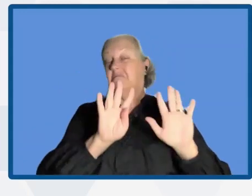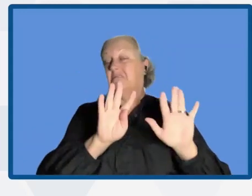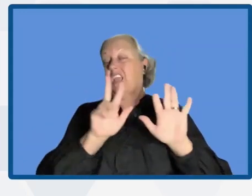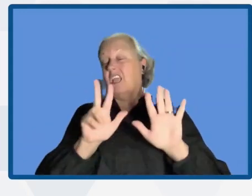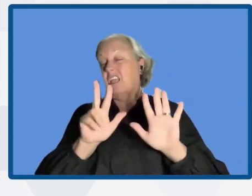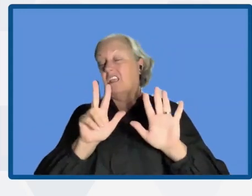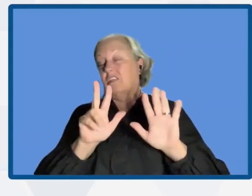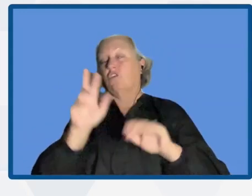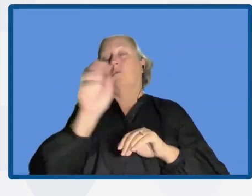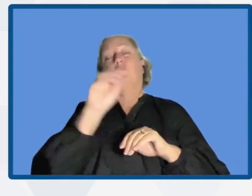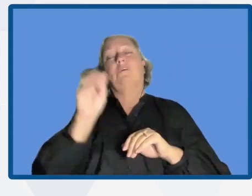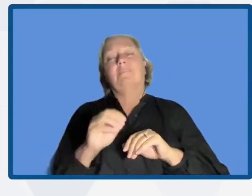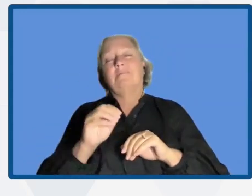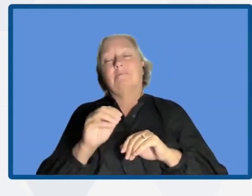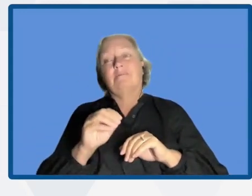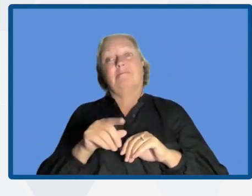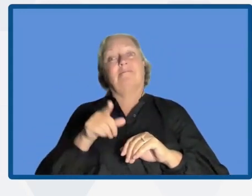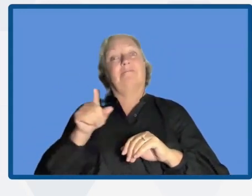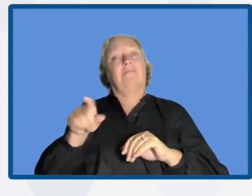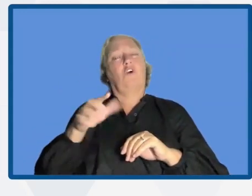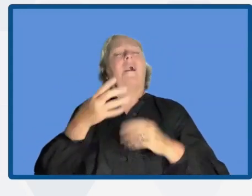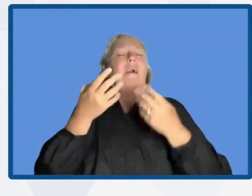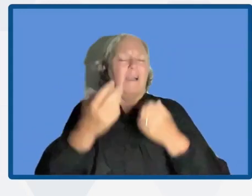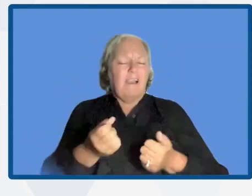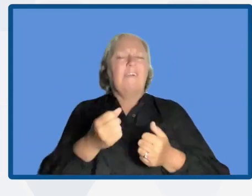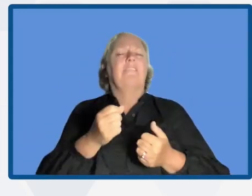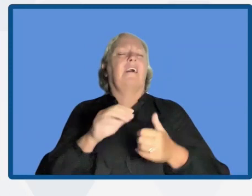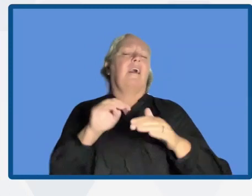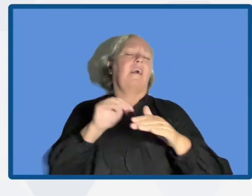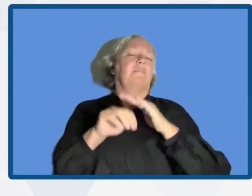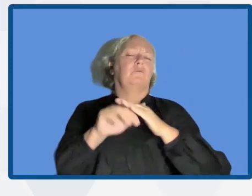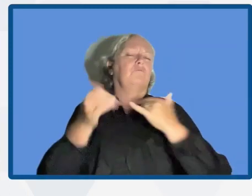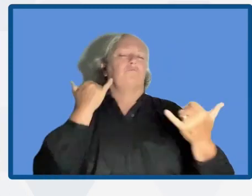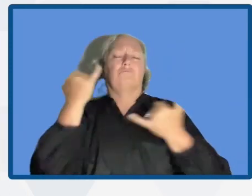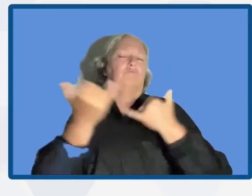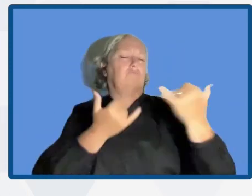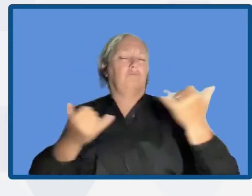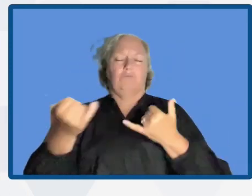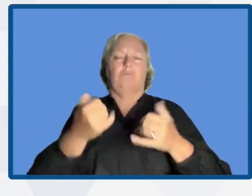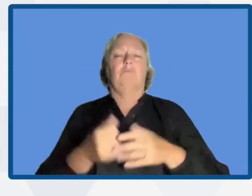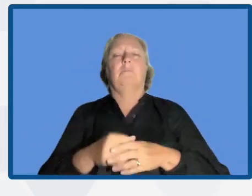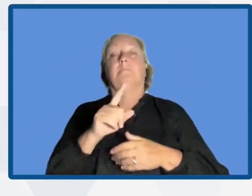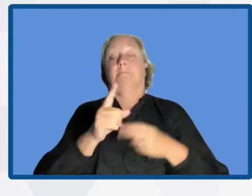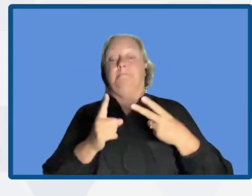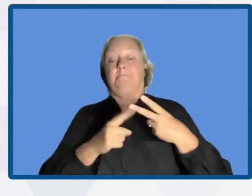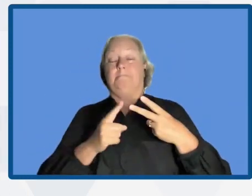98% of the country does have telecommunication coverage. Now, the second step is that we